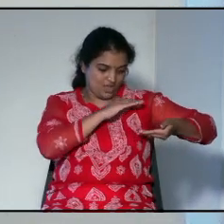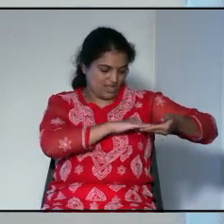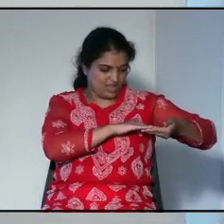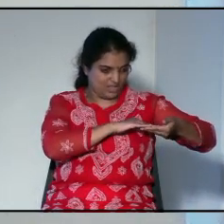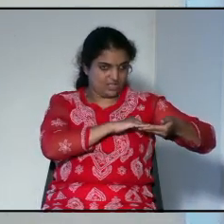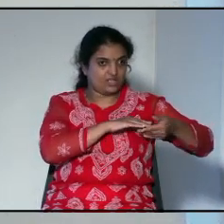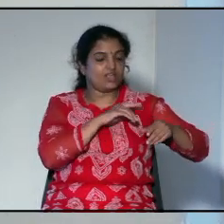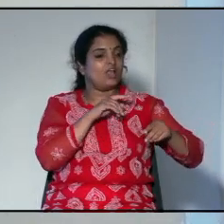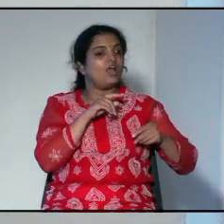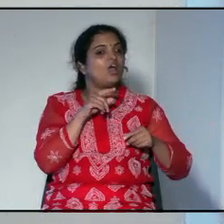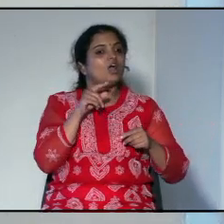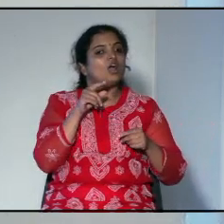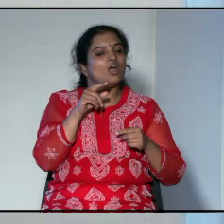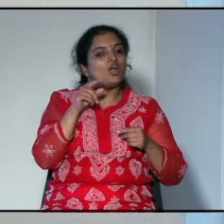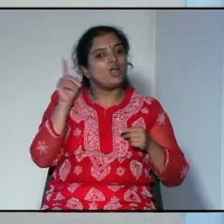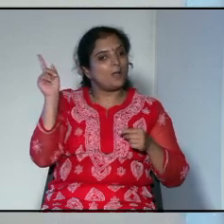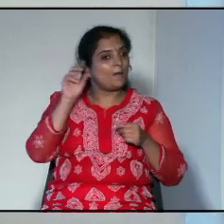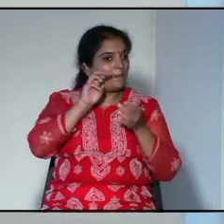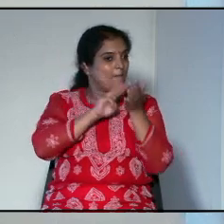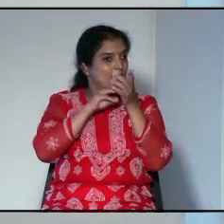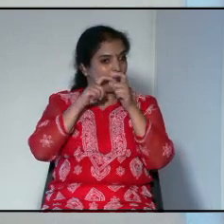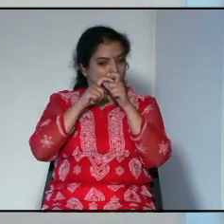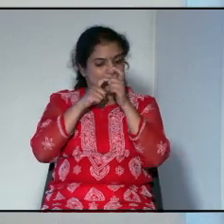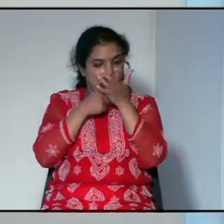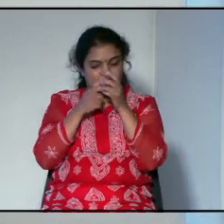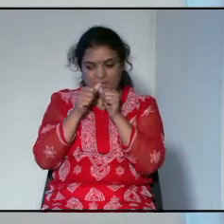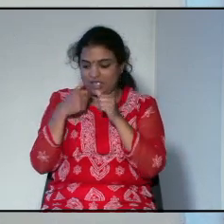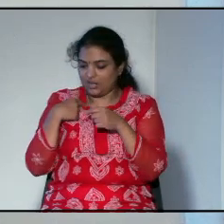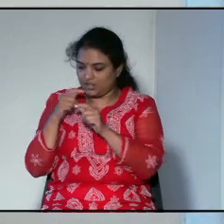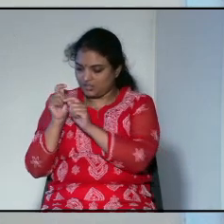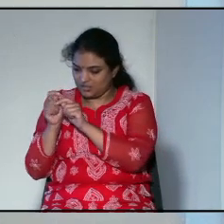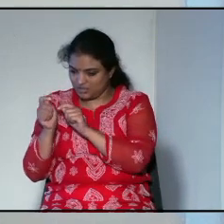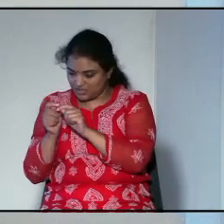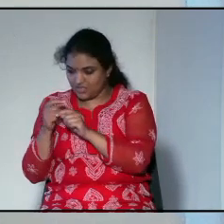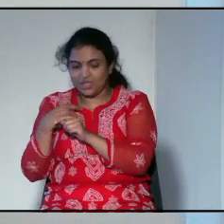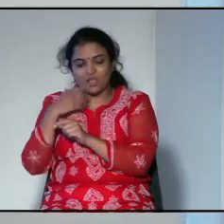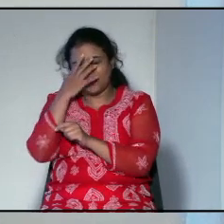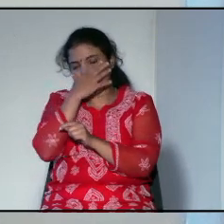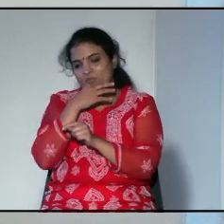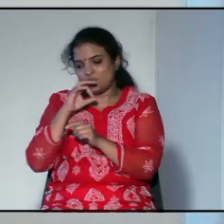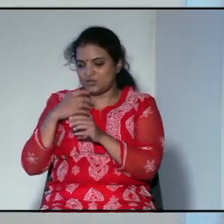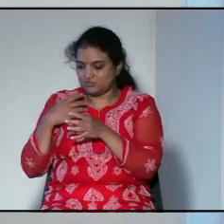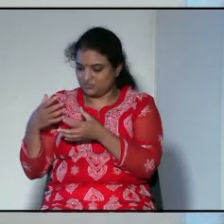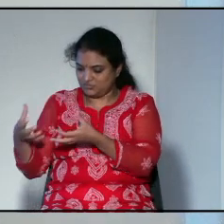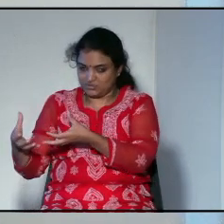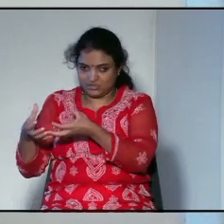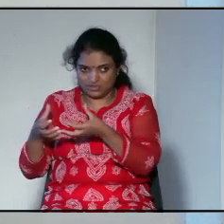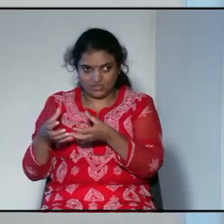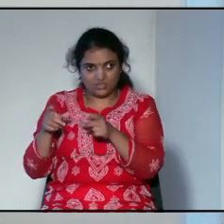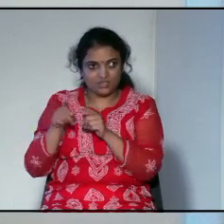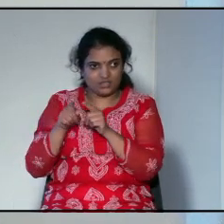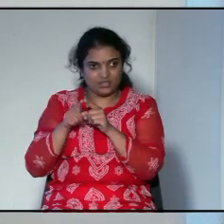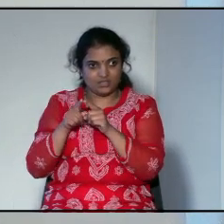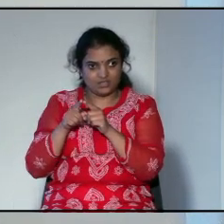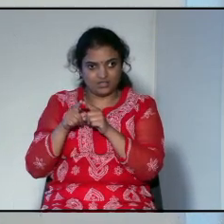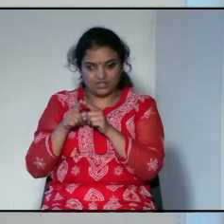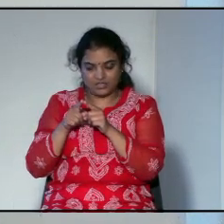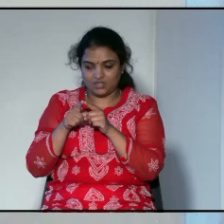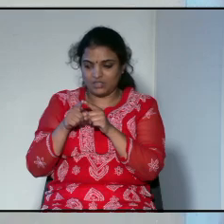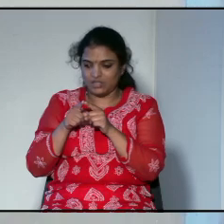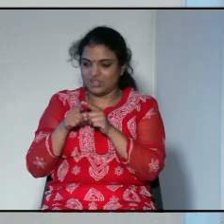give to my sister on her wedding. And I thought it was a little excessive, but she would refuse to take the money for